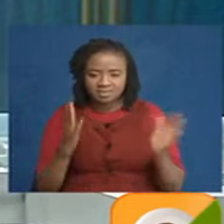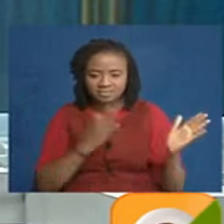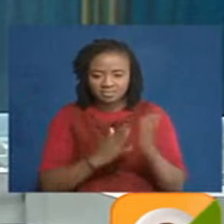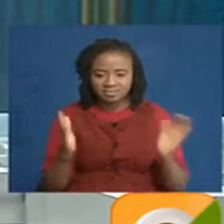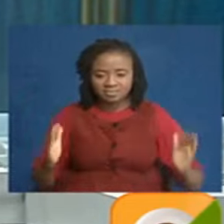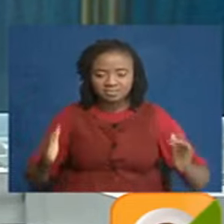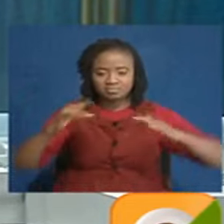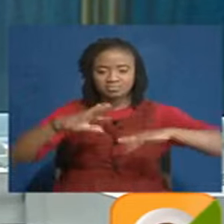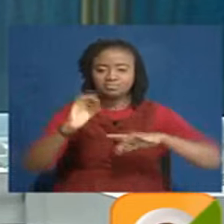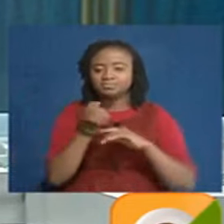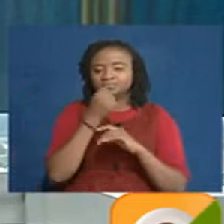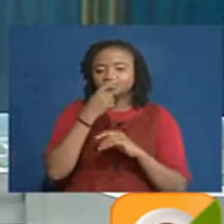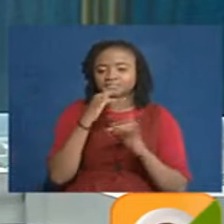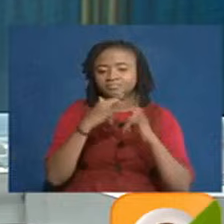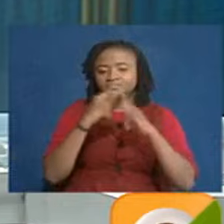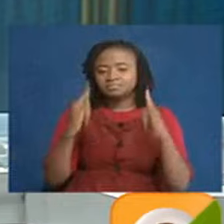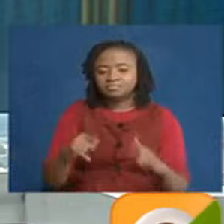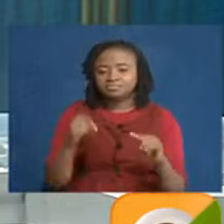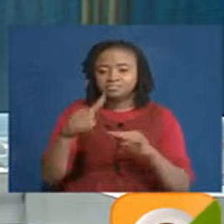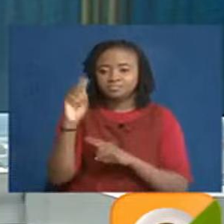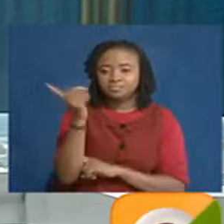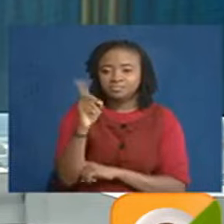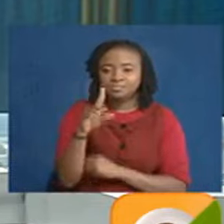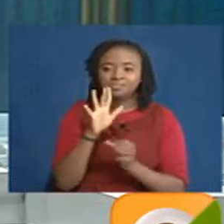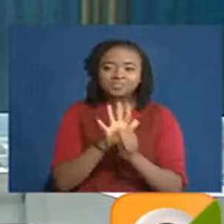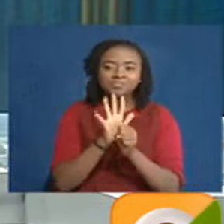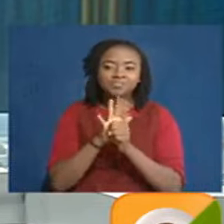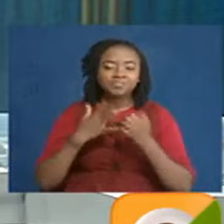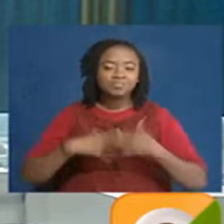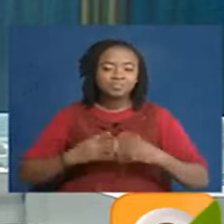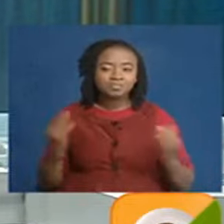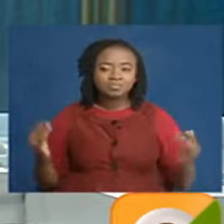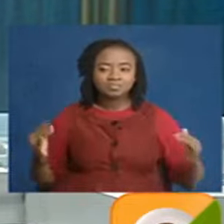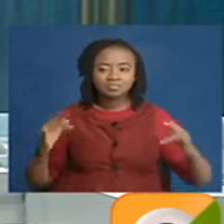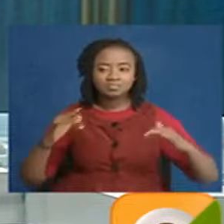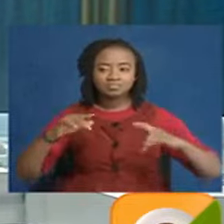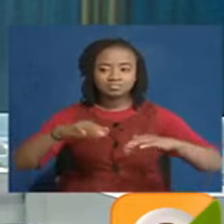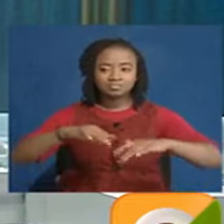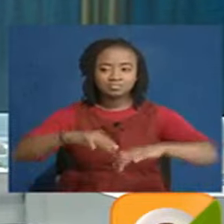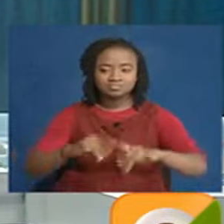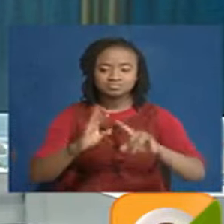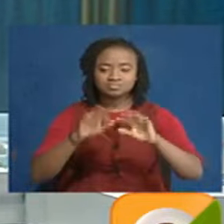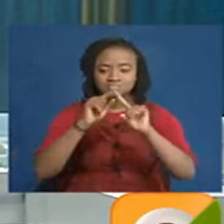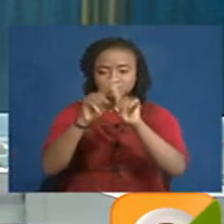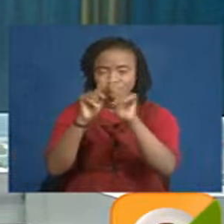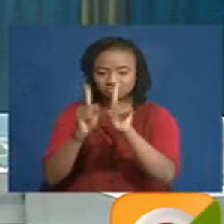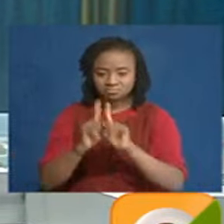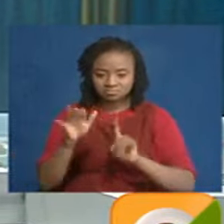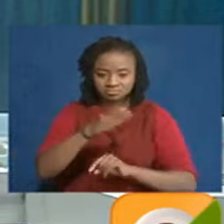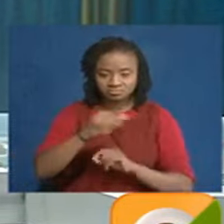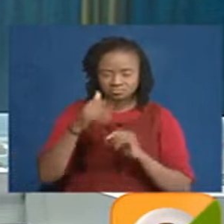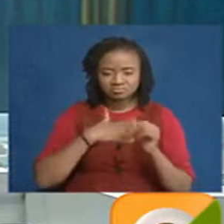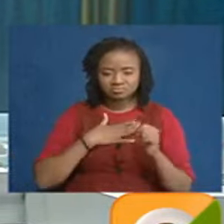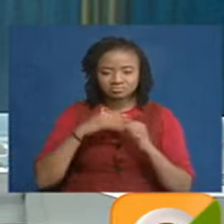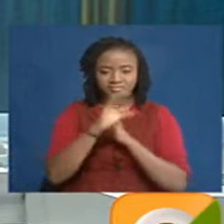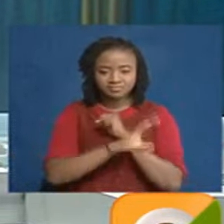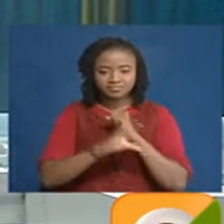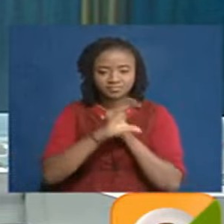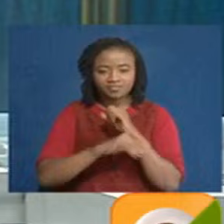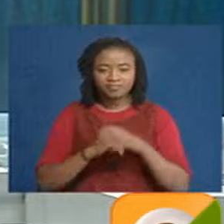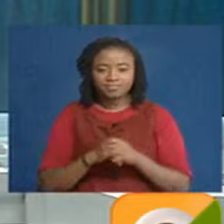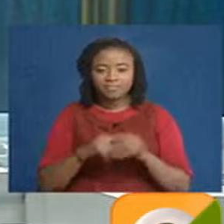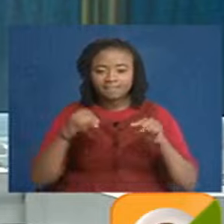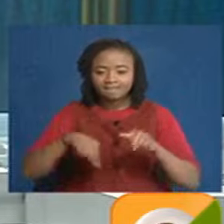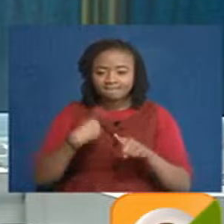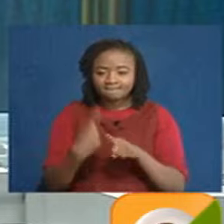camp in Nairobi. A large number was reported to have attended, coming from various parts of the country. This year's event